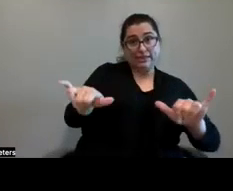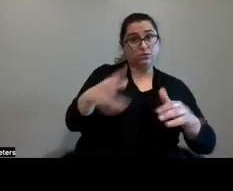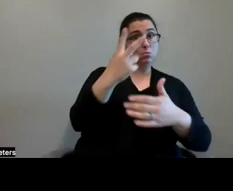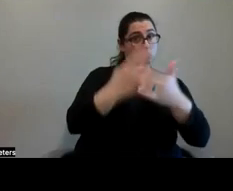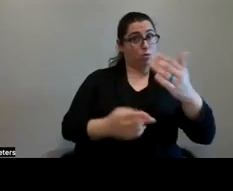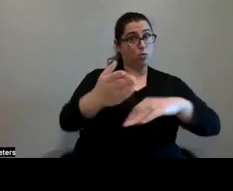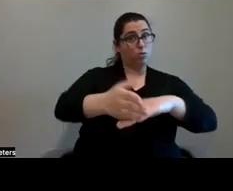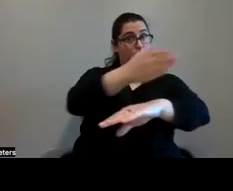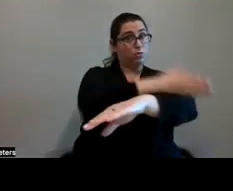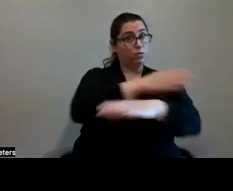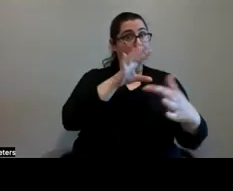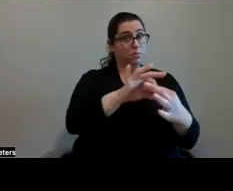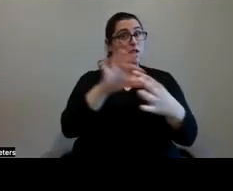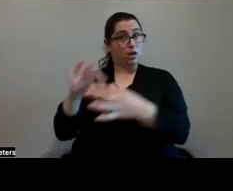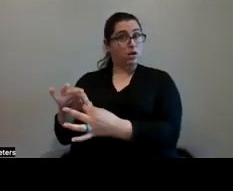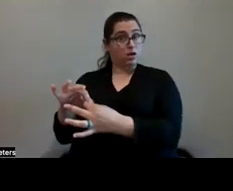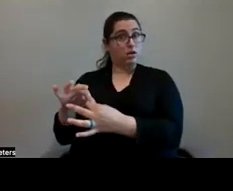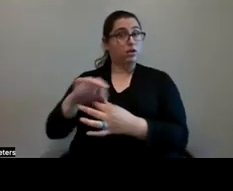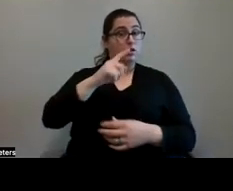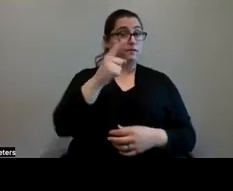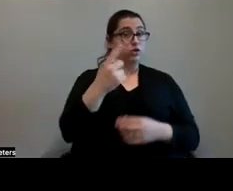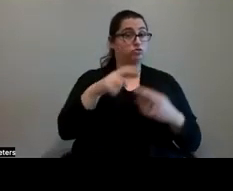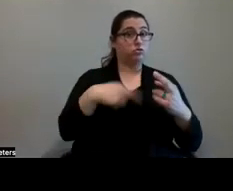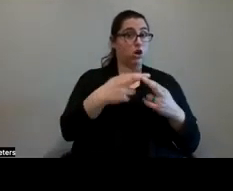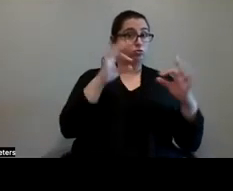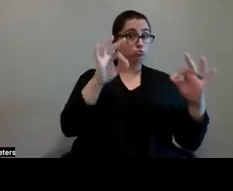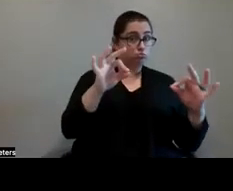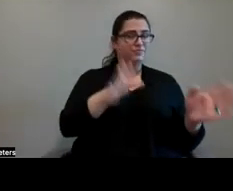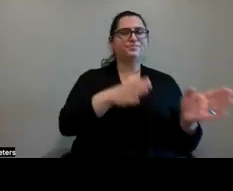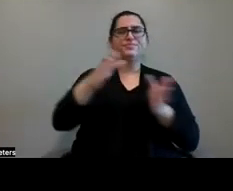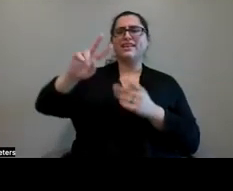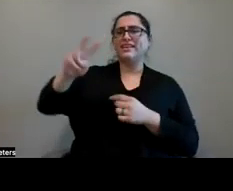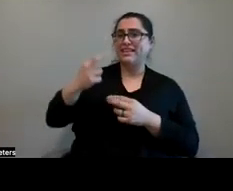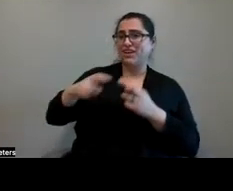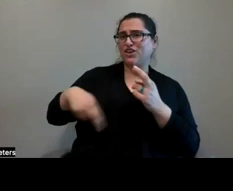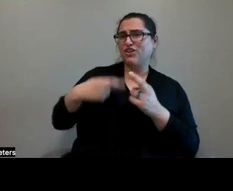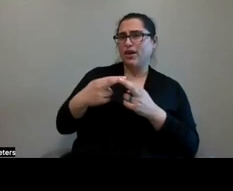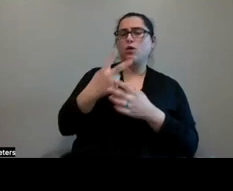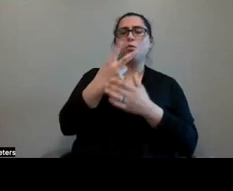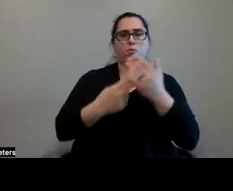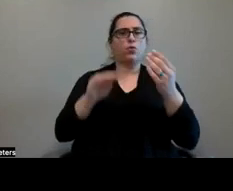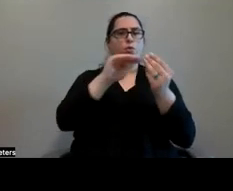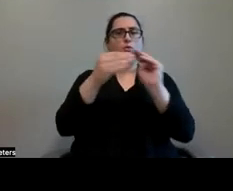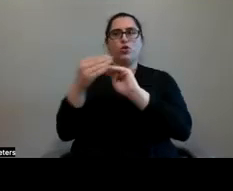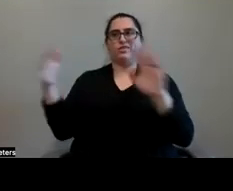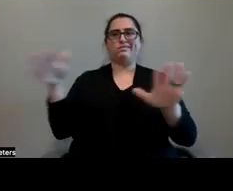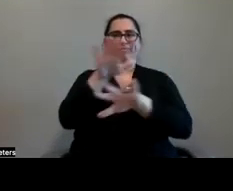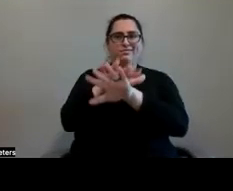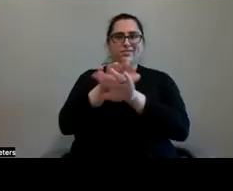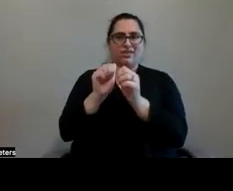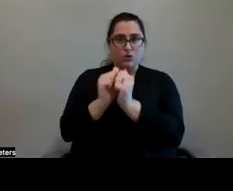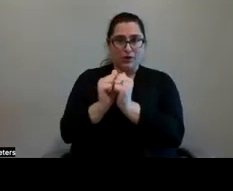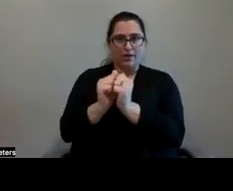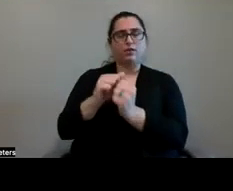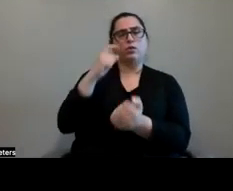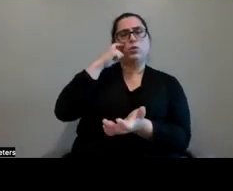affinity. And then in the second round, we just combined these 2 mutations and showed another variant with even more